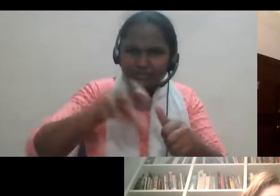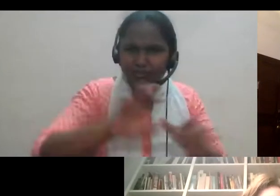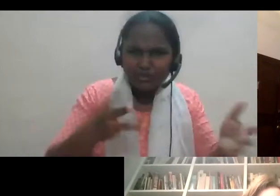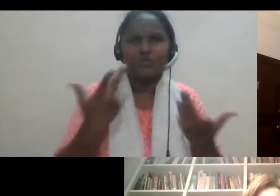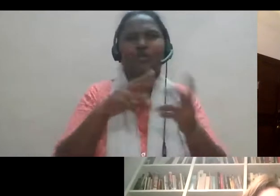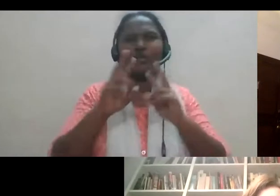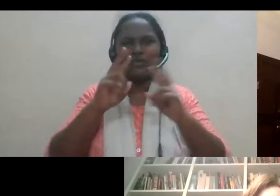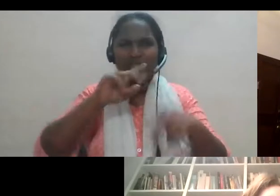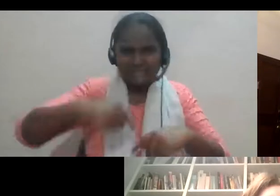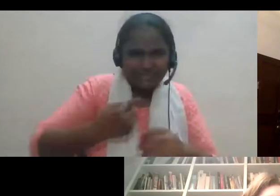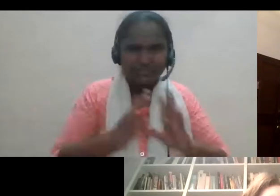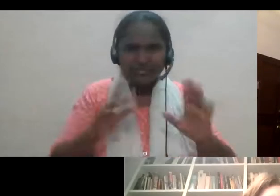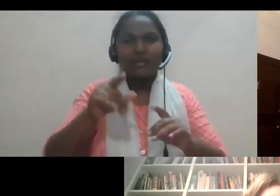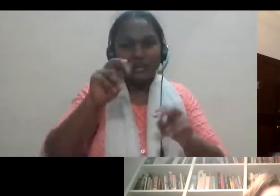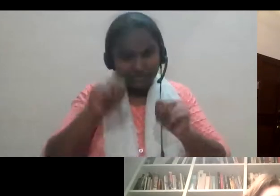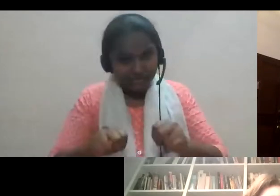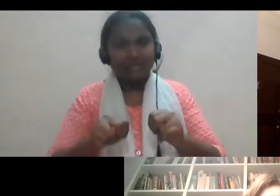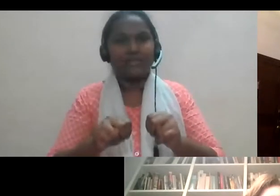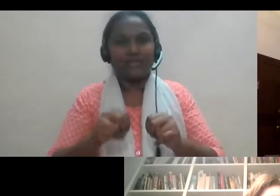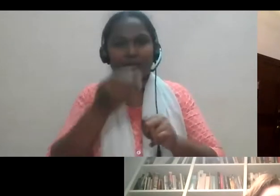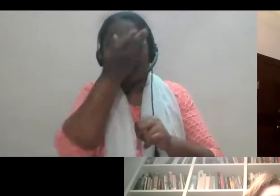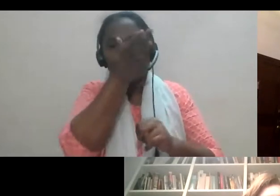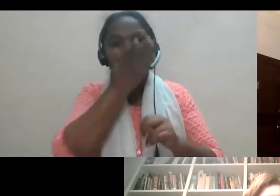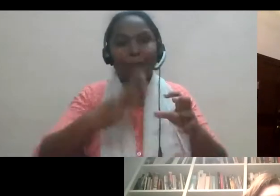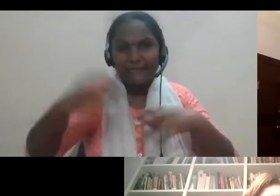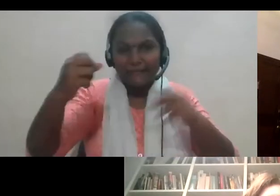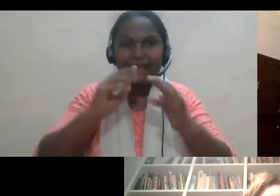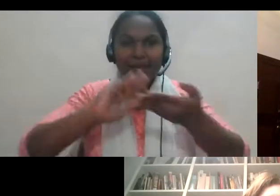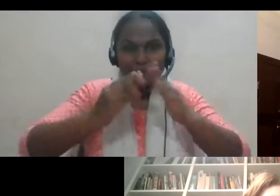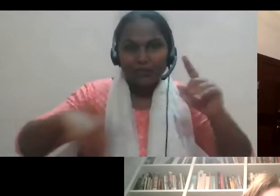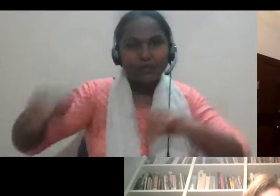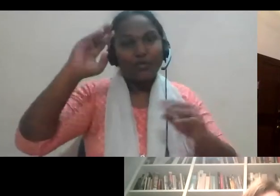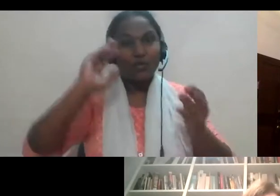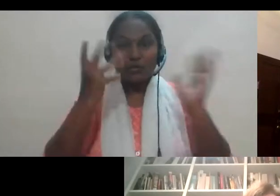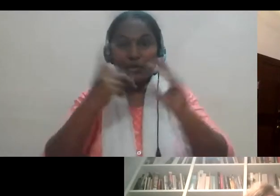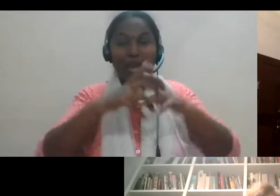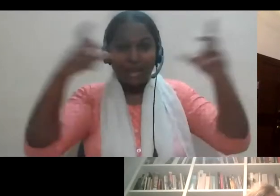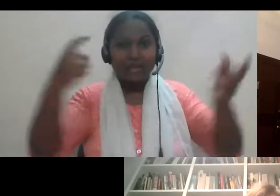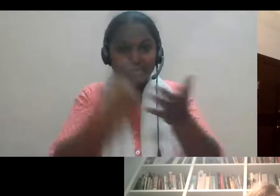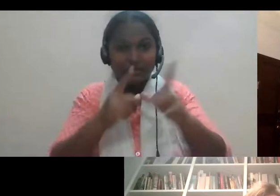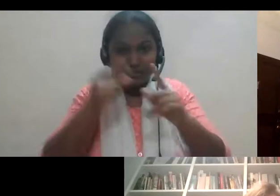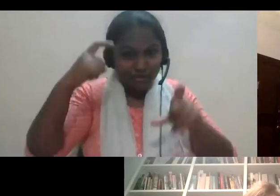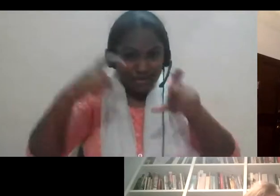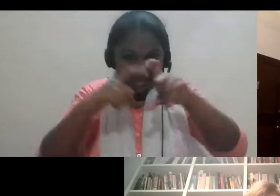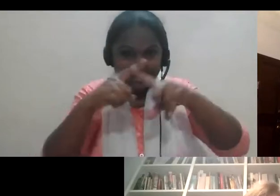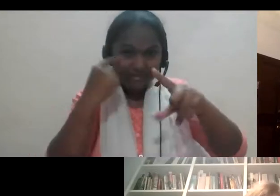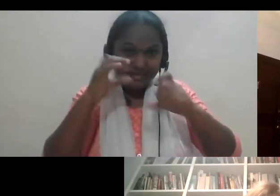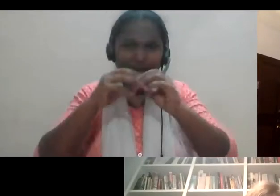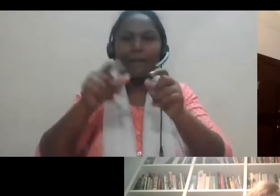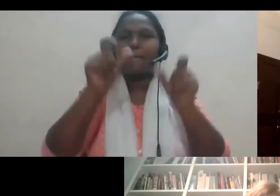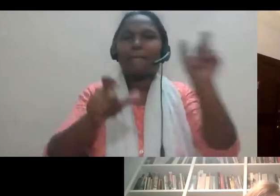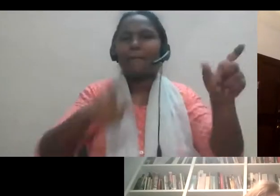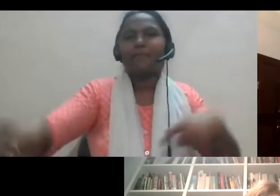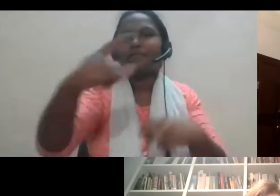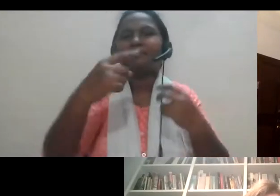only to be talking to yourself, you need to be out there communicating with the world at large. That is what you're doing with an exhibition. It's the public you need to be